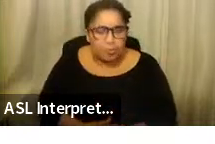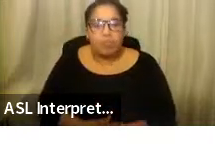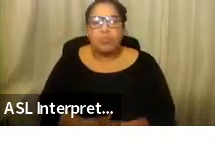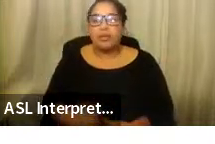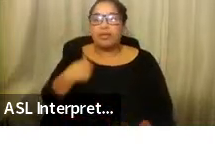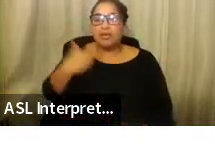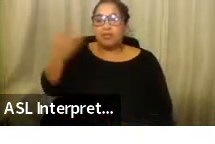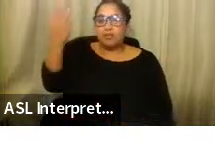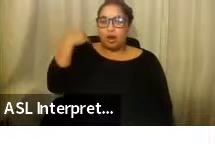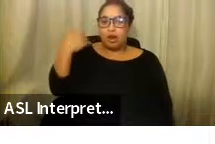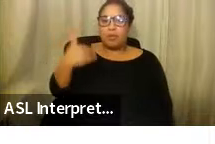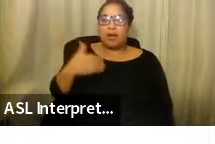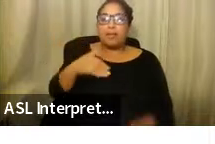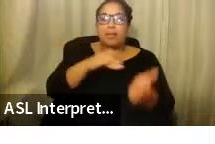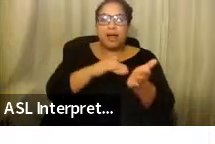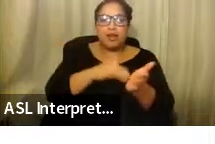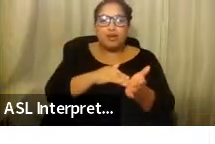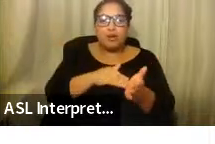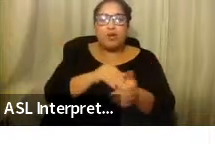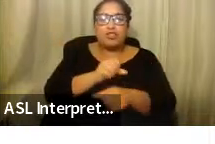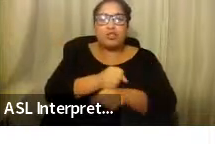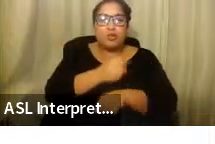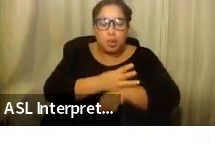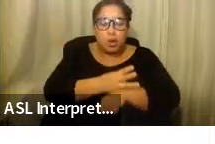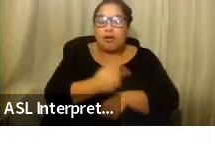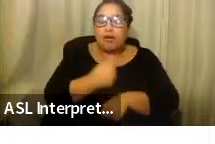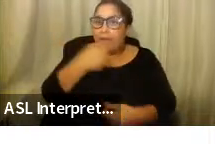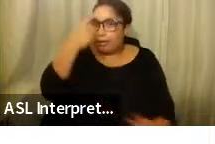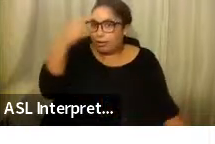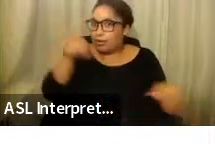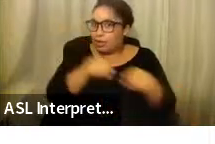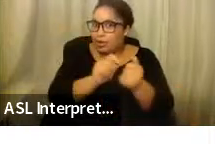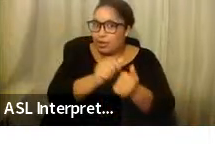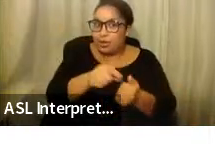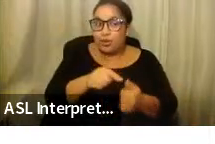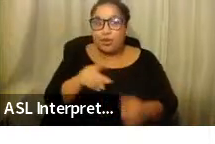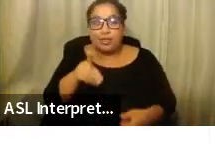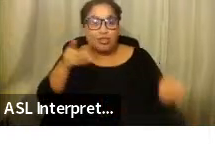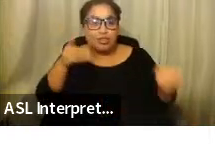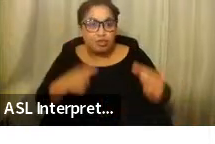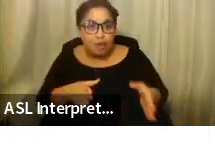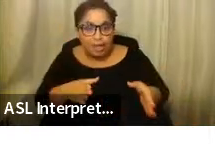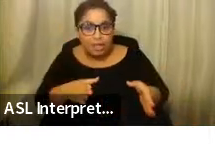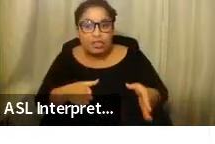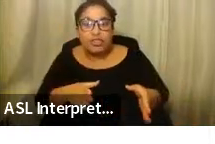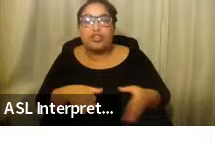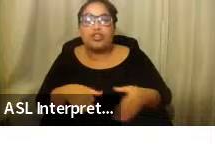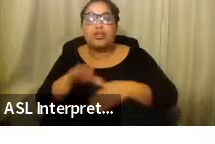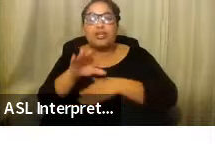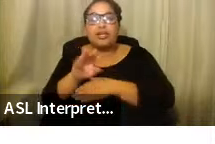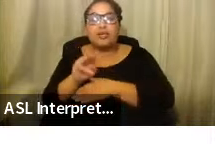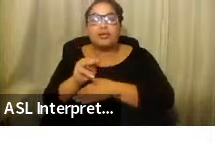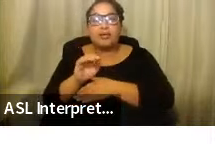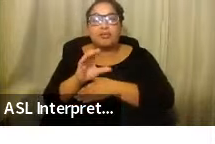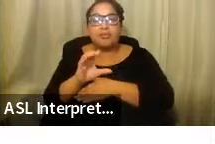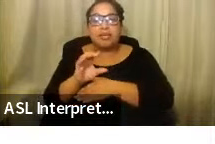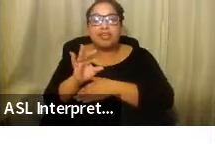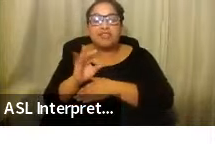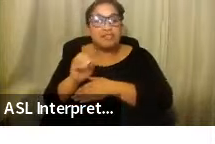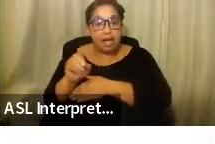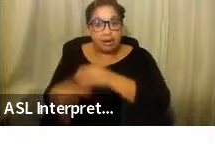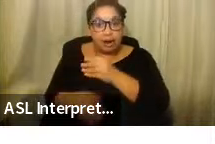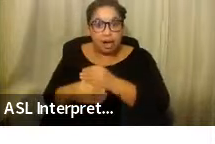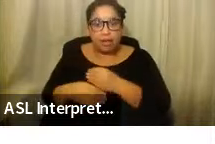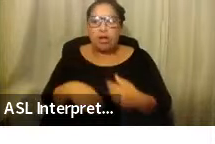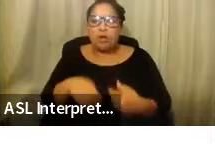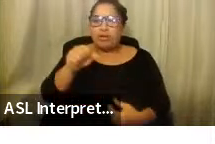worker, I couldn't agree with you more. Director McFadden, do you want to add to that at all? I just wanted to